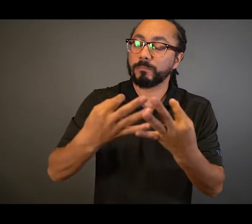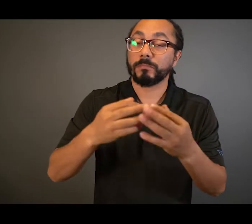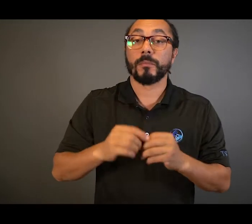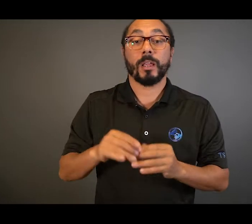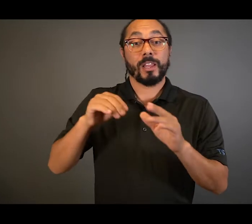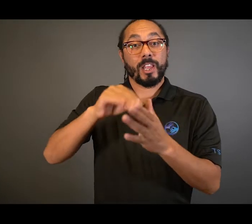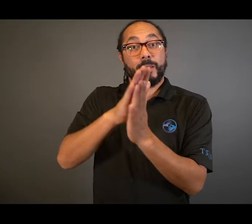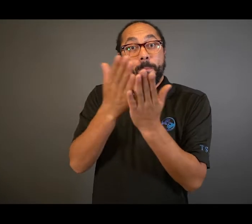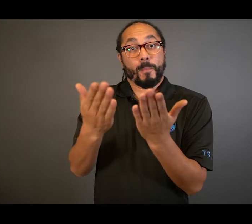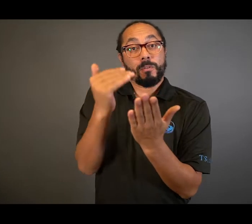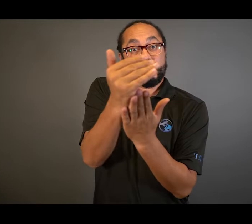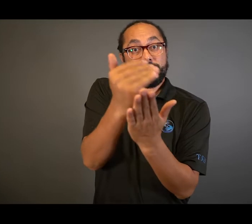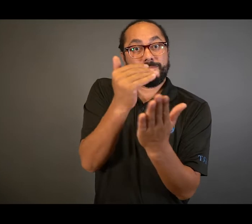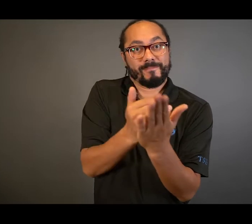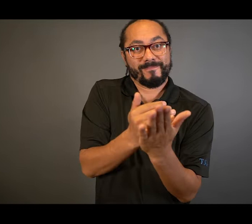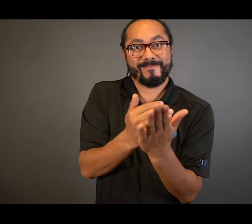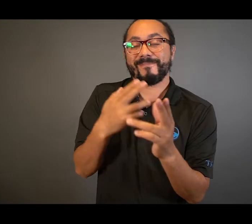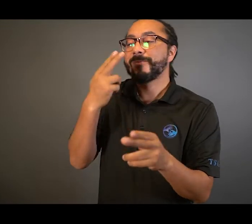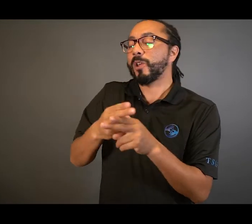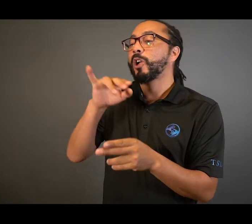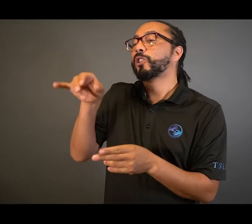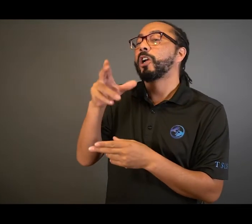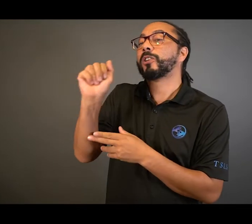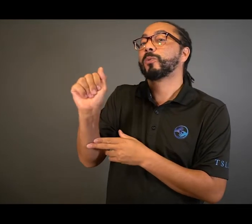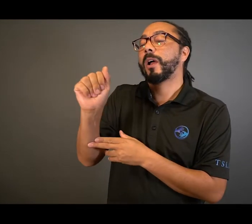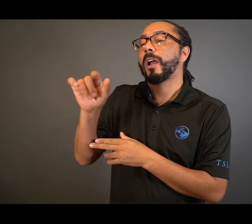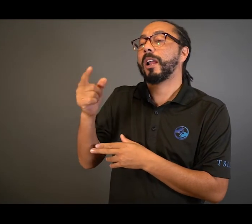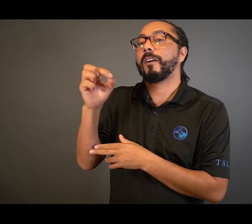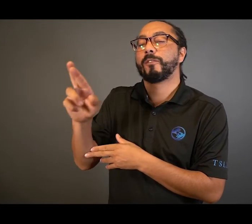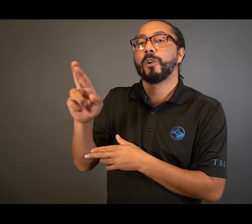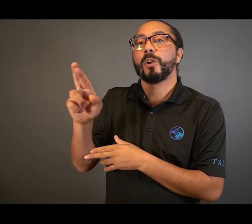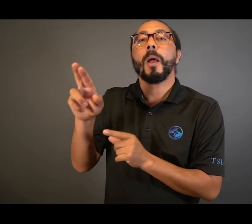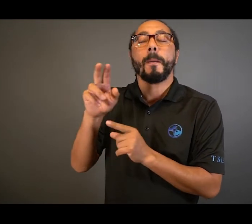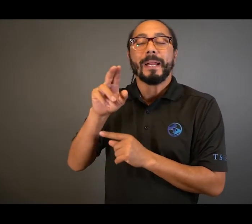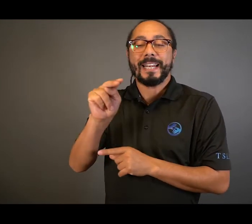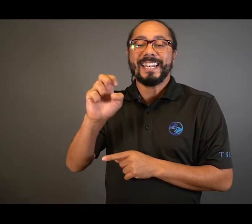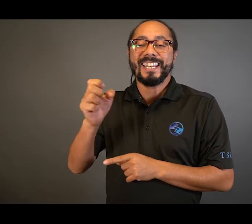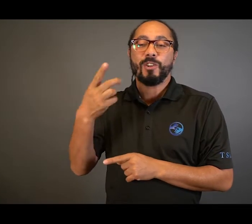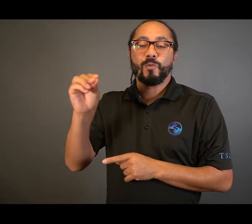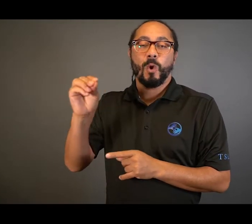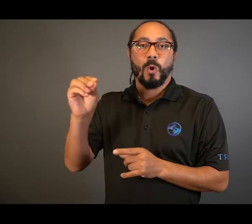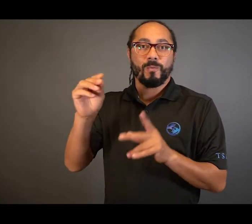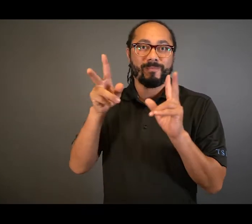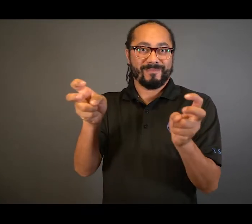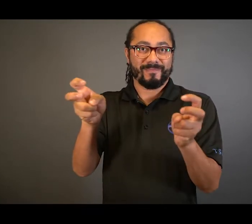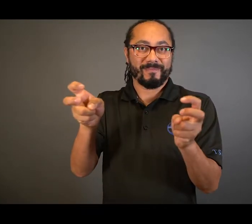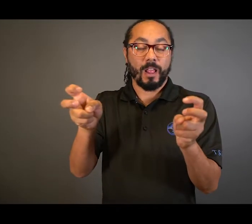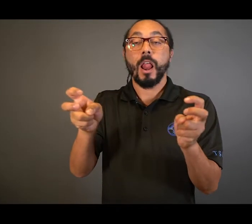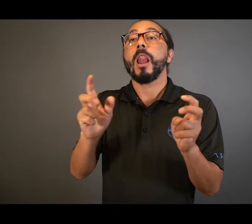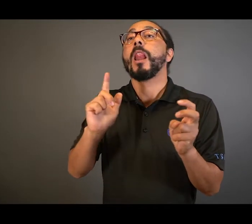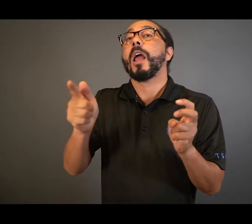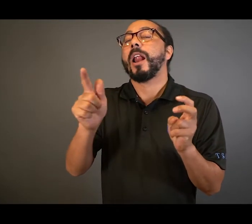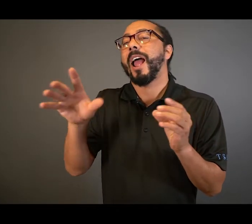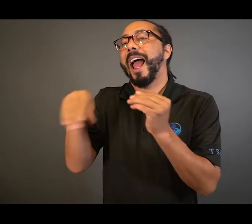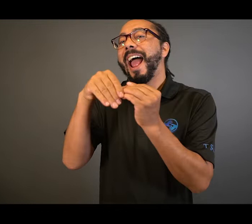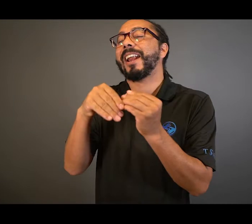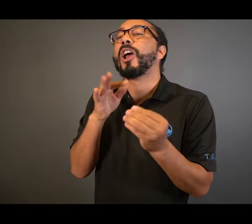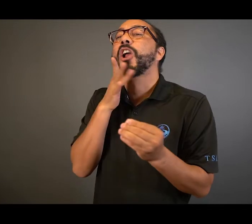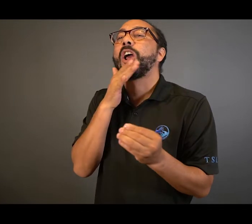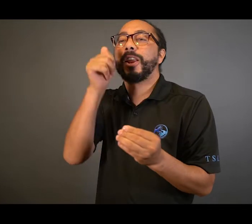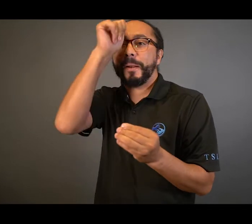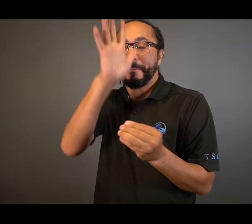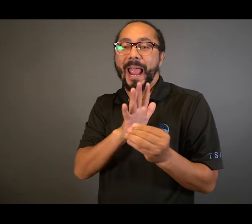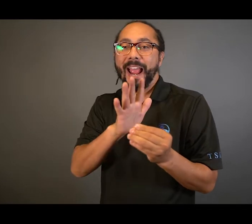Thomas Montgomery's ledgers, Joshua Glover is first referred to as Joshua Glover the Negro. Later,